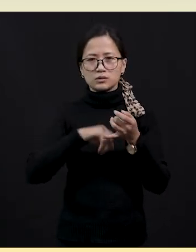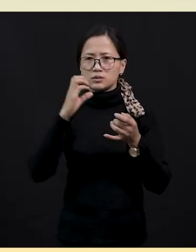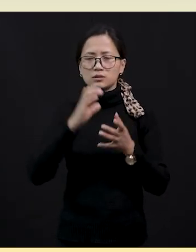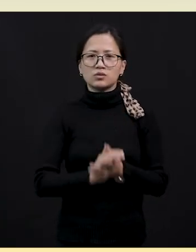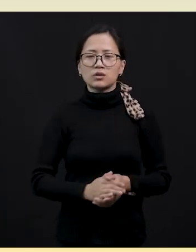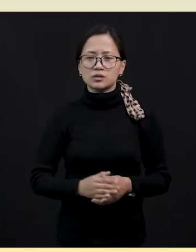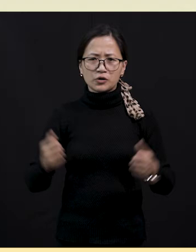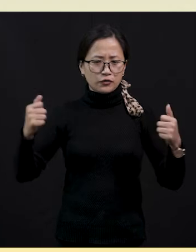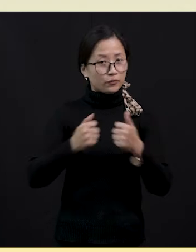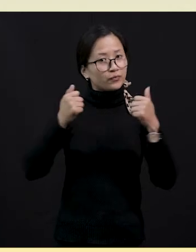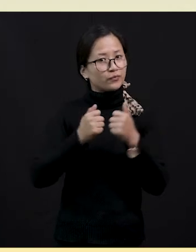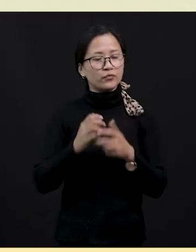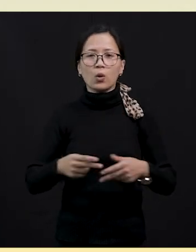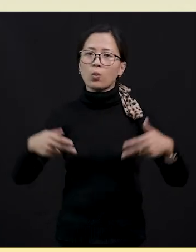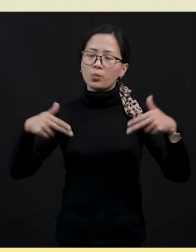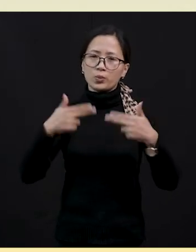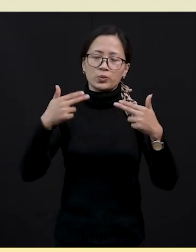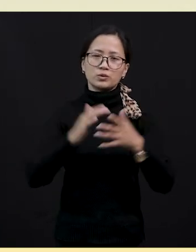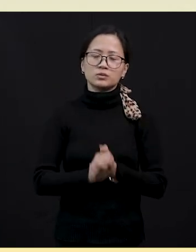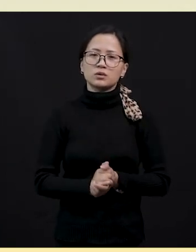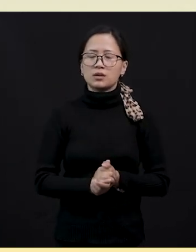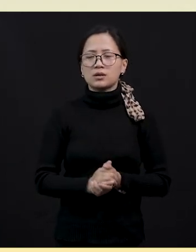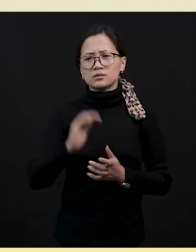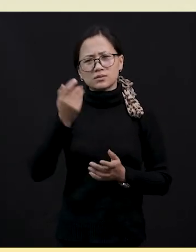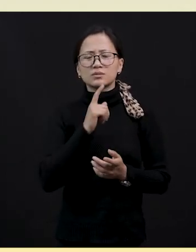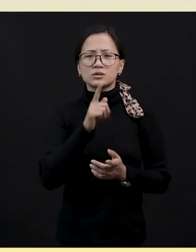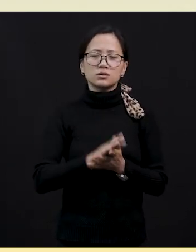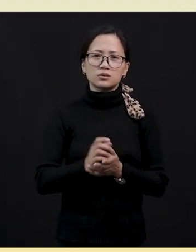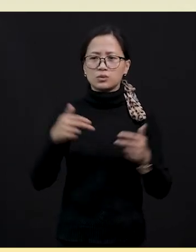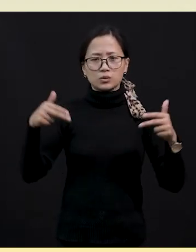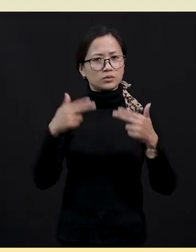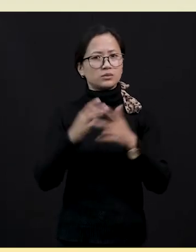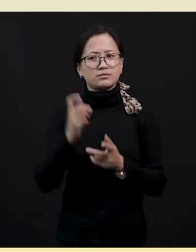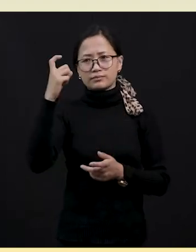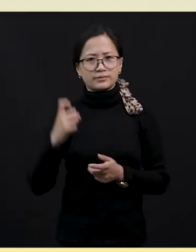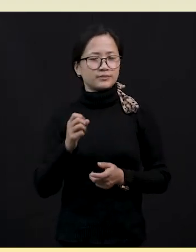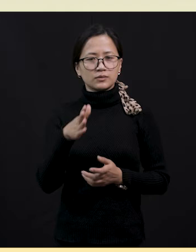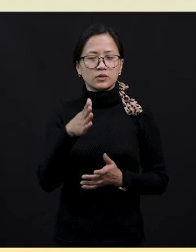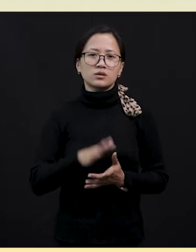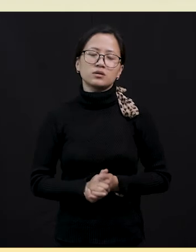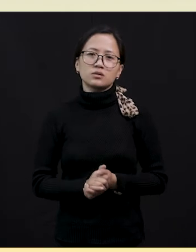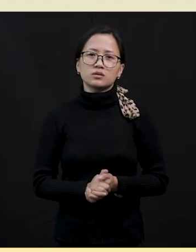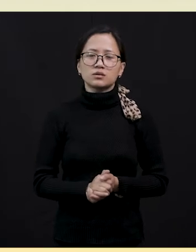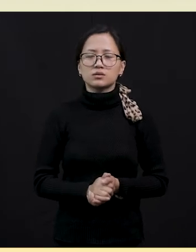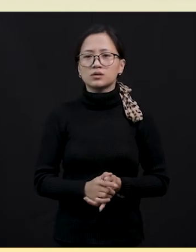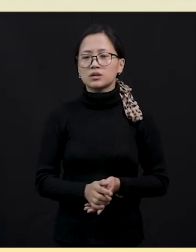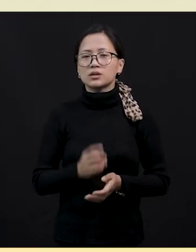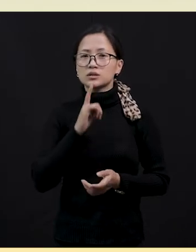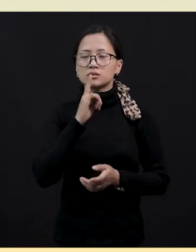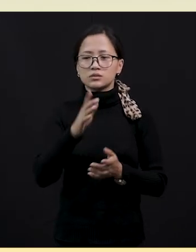fight wars, and some said no, words are not necessary. The only best thing for you to do is